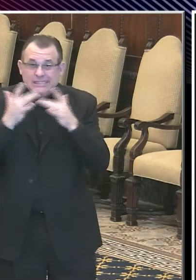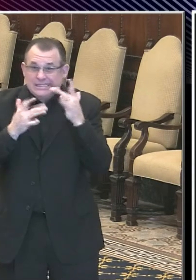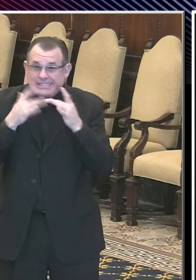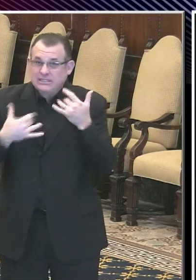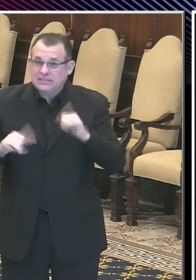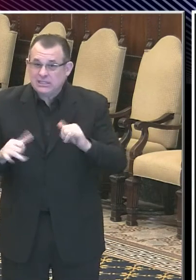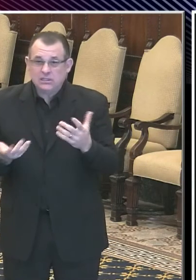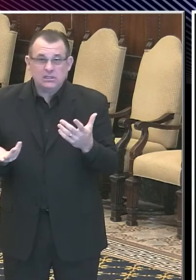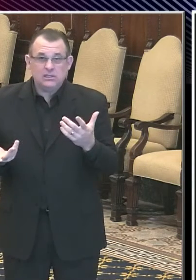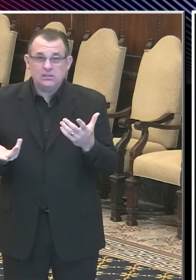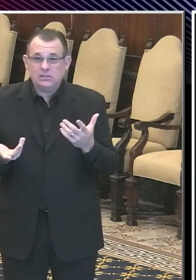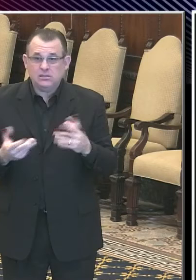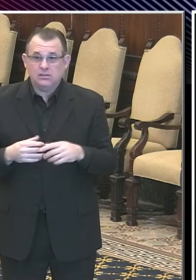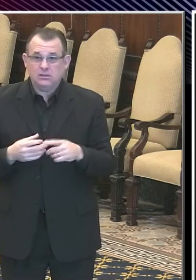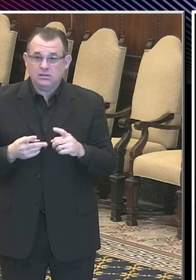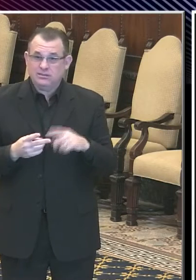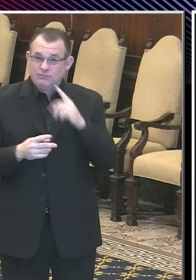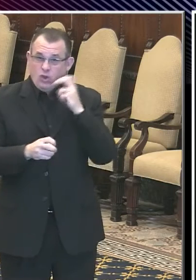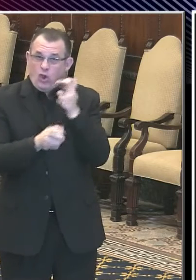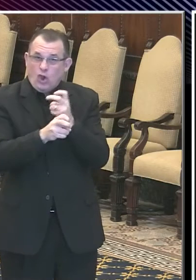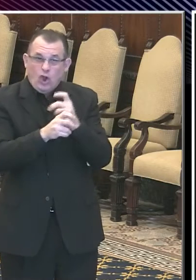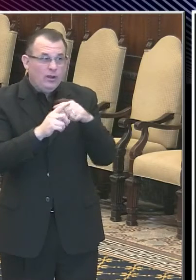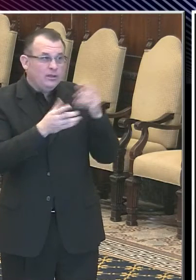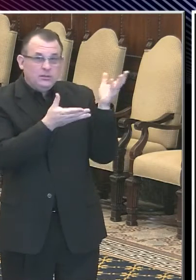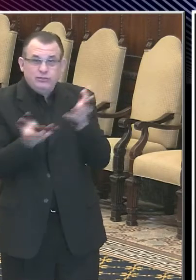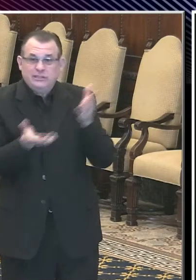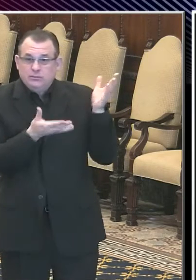you still experiencing shortages? Have you gotten any recently?